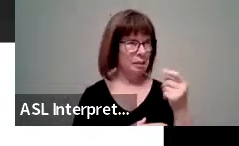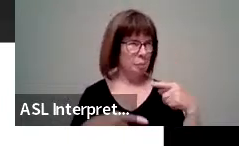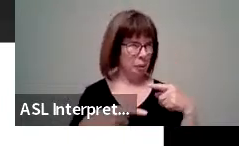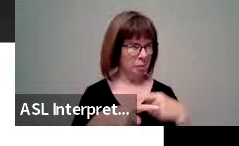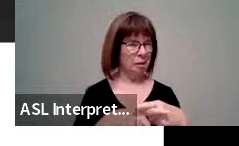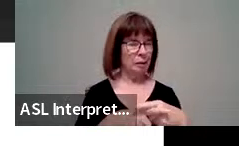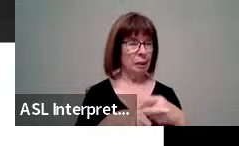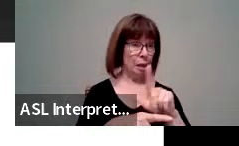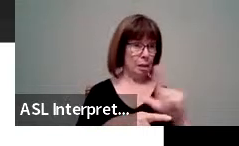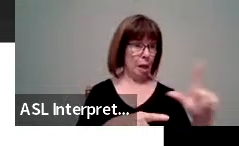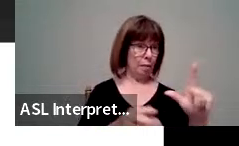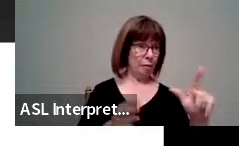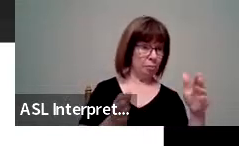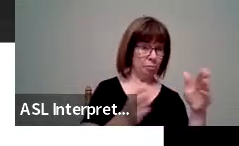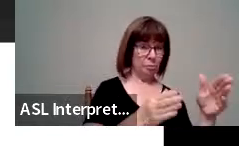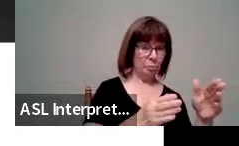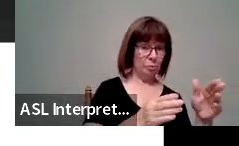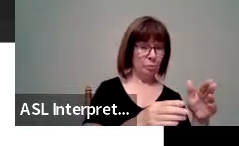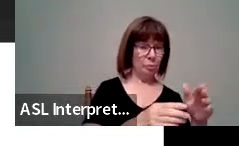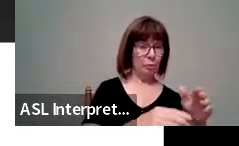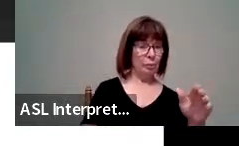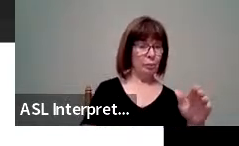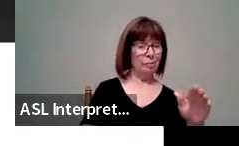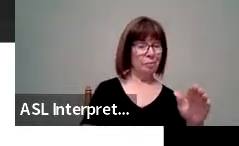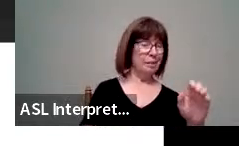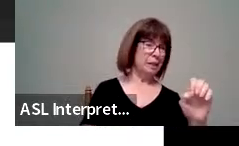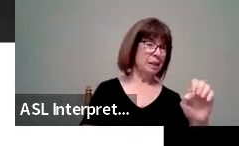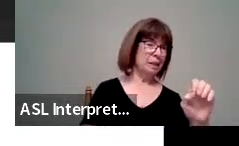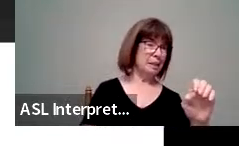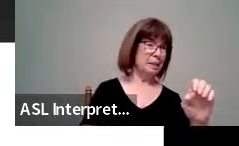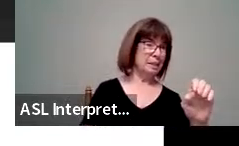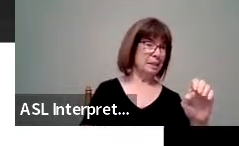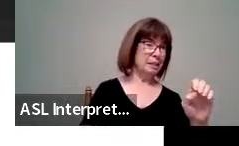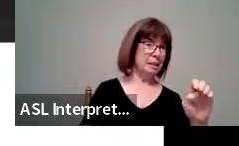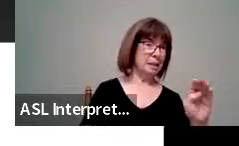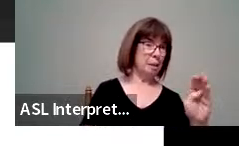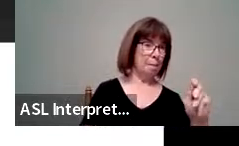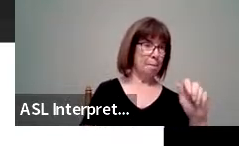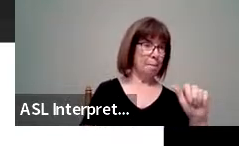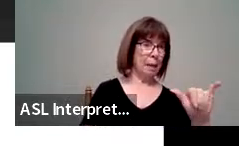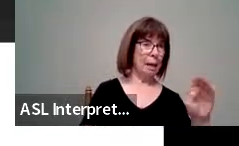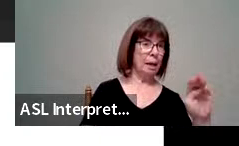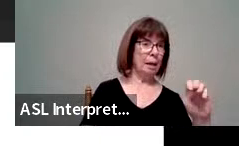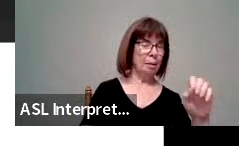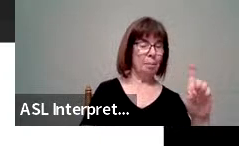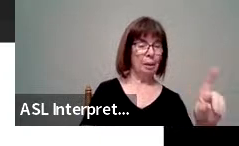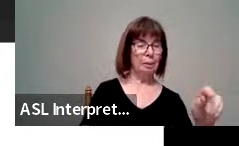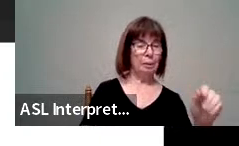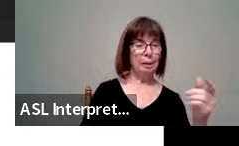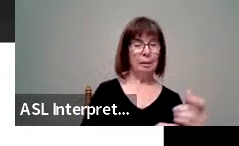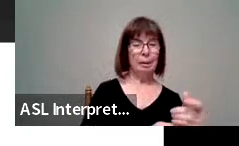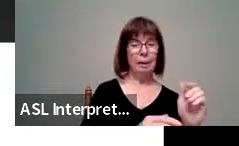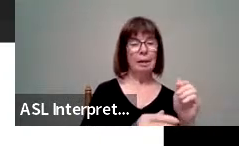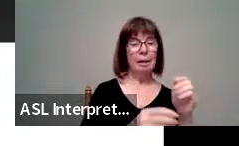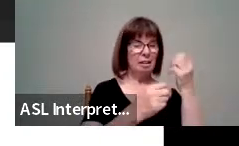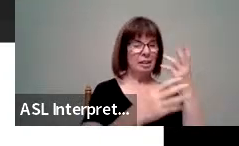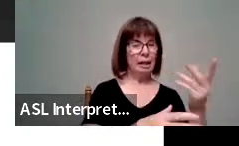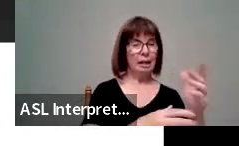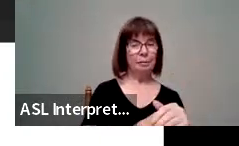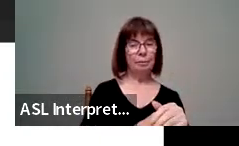the East Bay Mud data that the California Department of Public Health